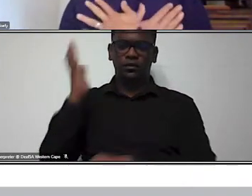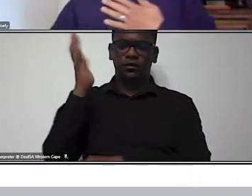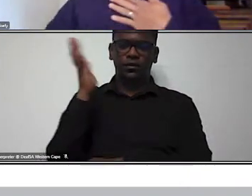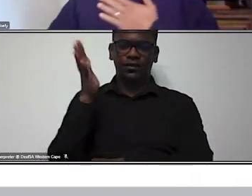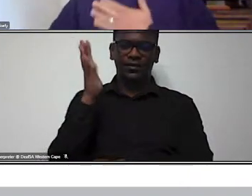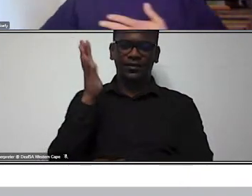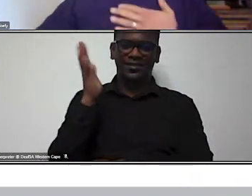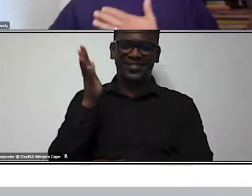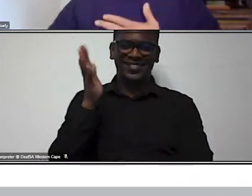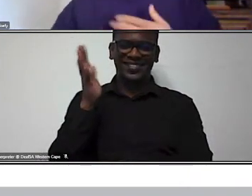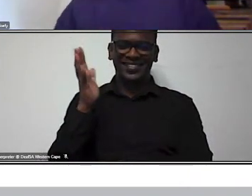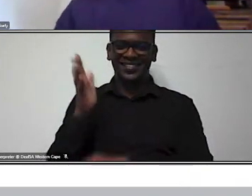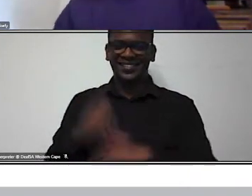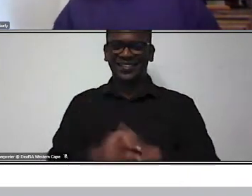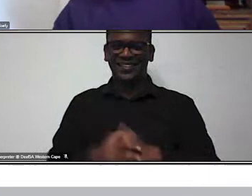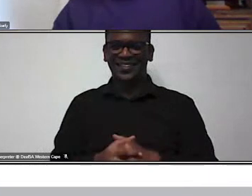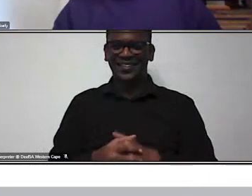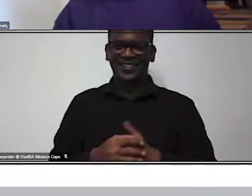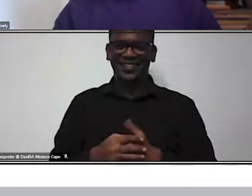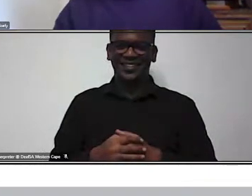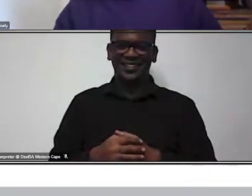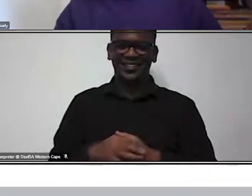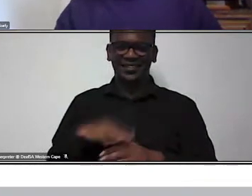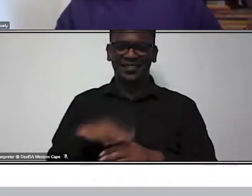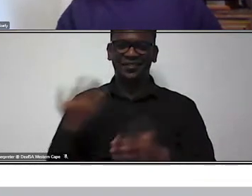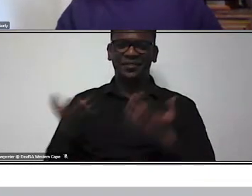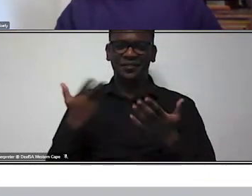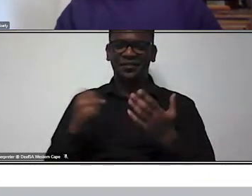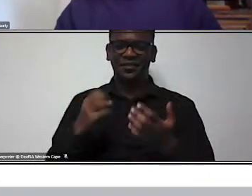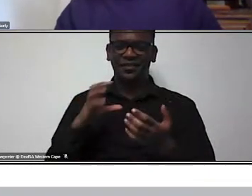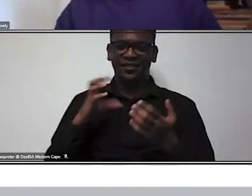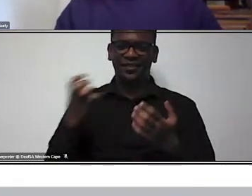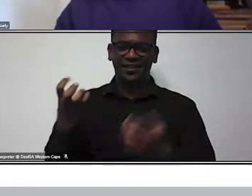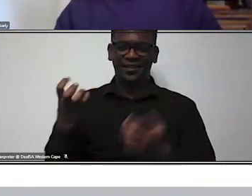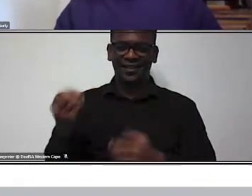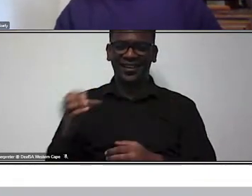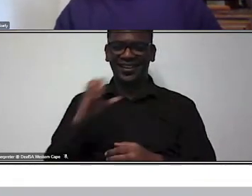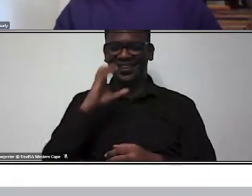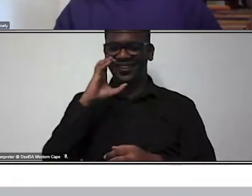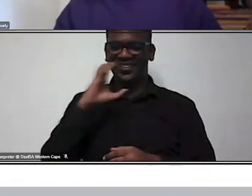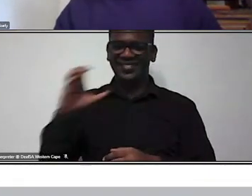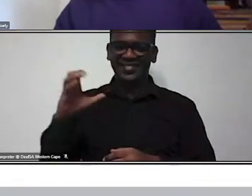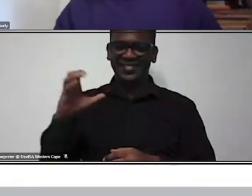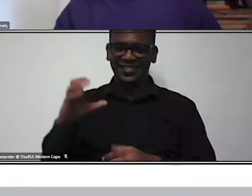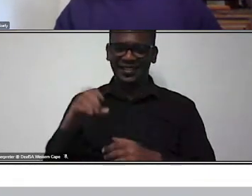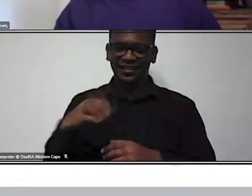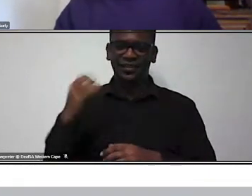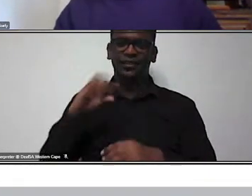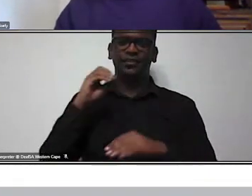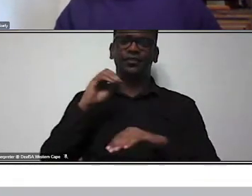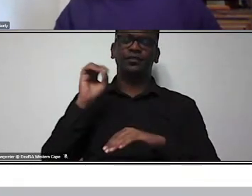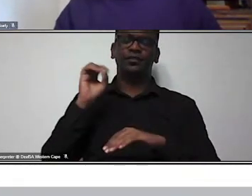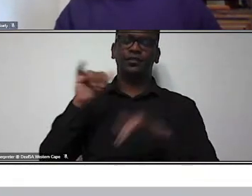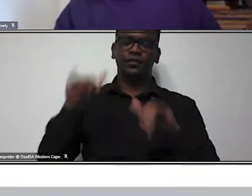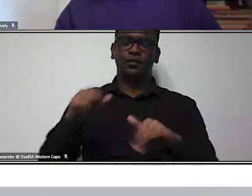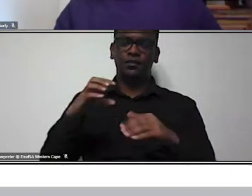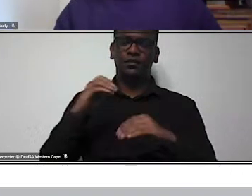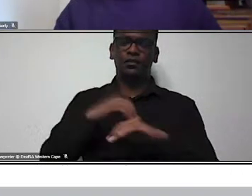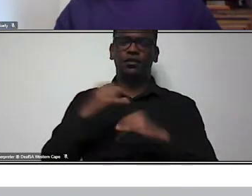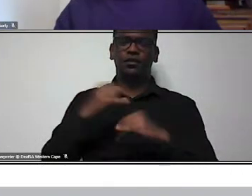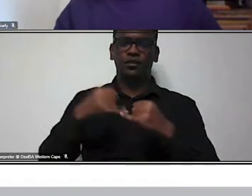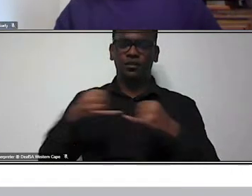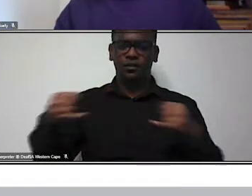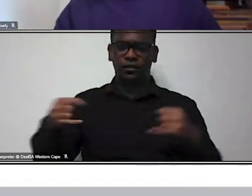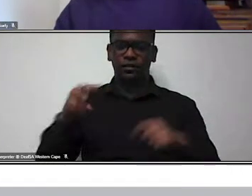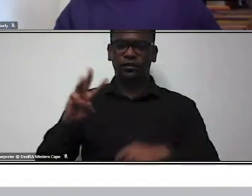but perhaps I can ask as well if you could stay online, the department in Wesco, in case there are